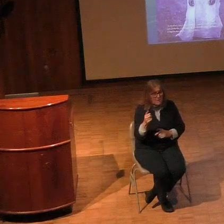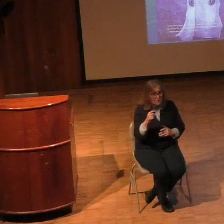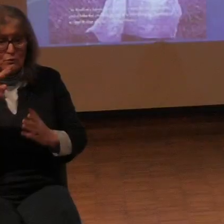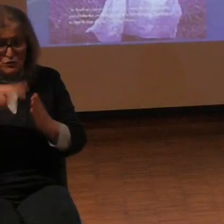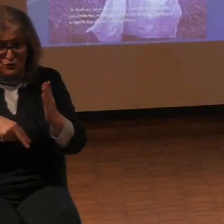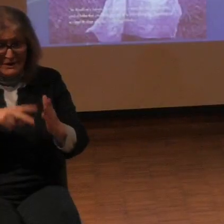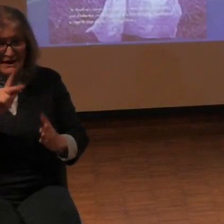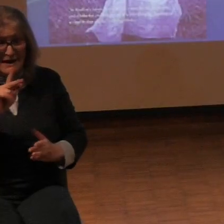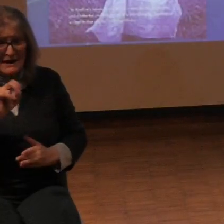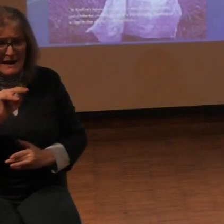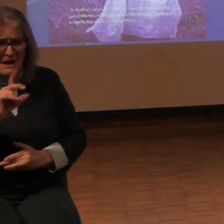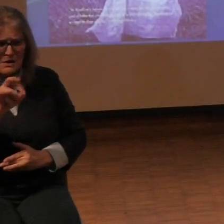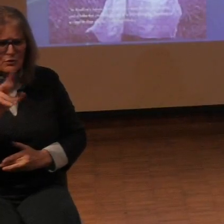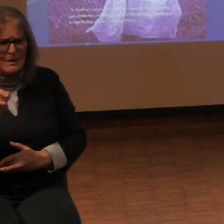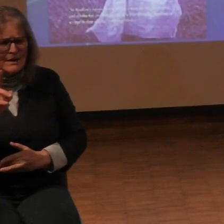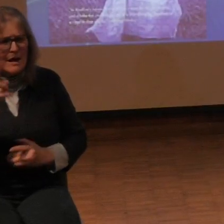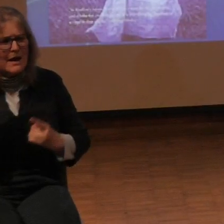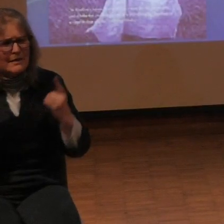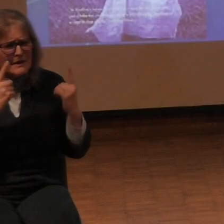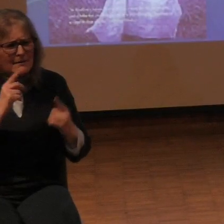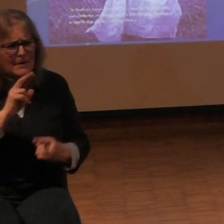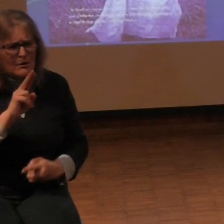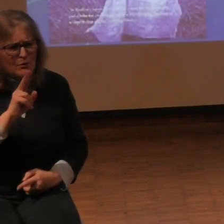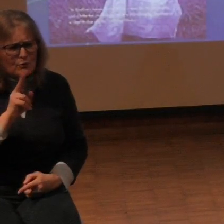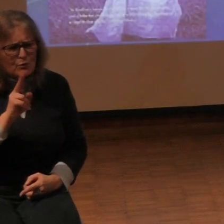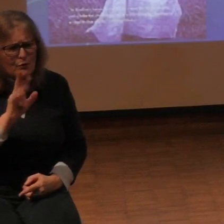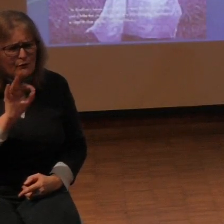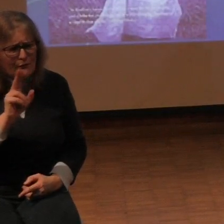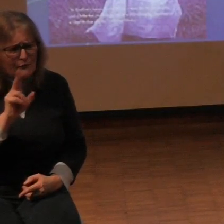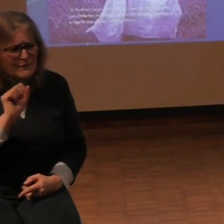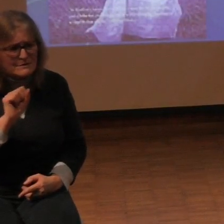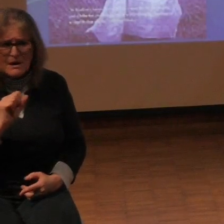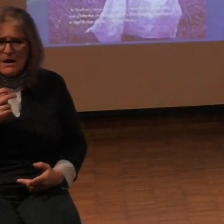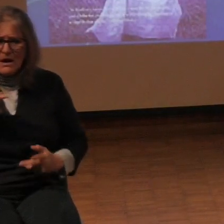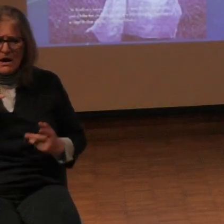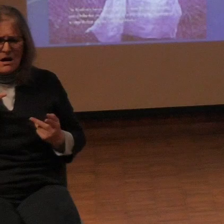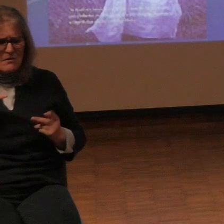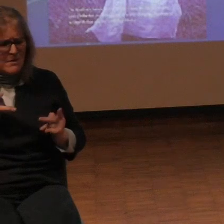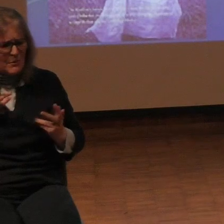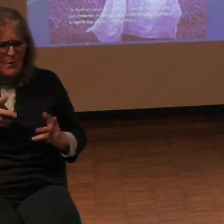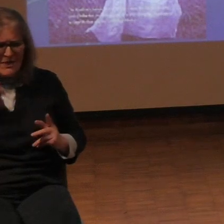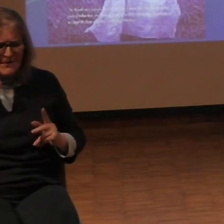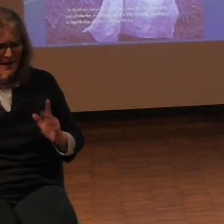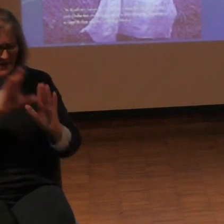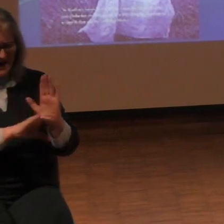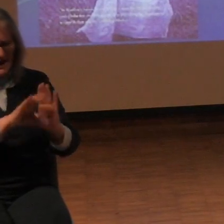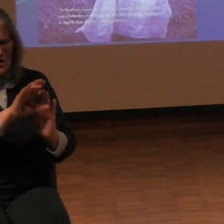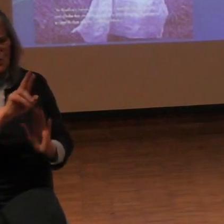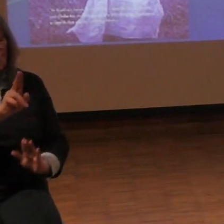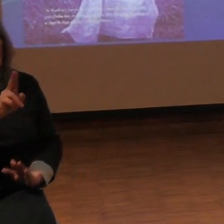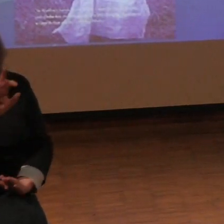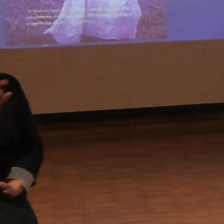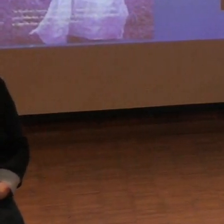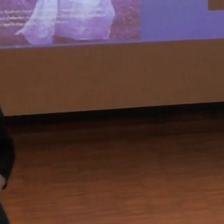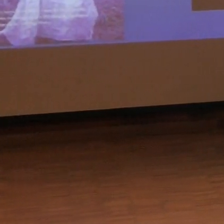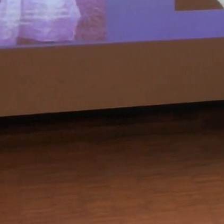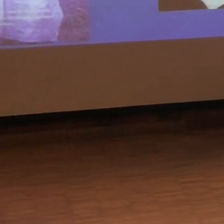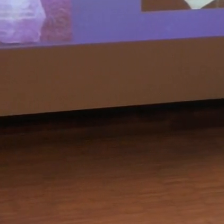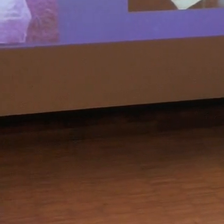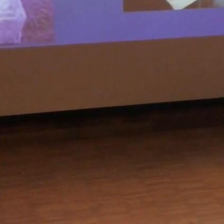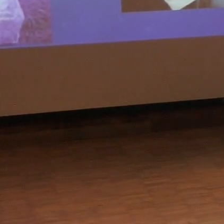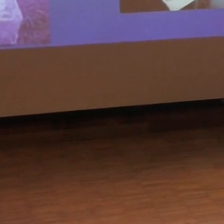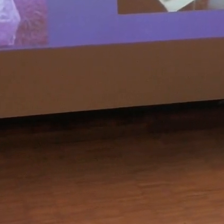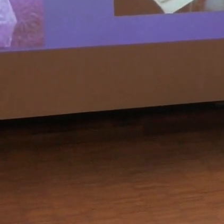Kindred, think about Rufus. People don't want to think about Rufus. My students, we debate